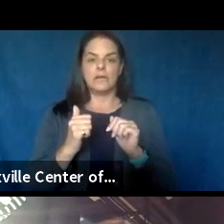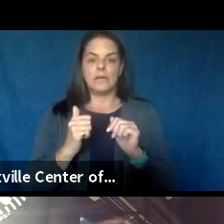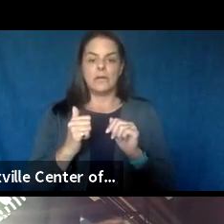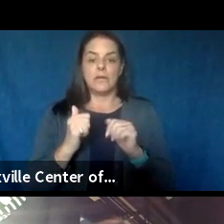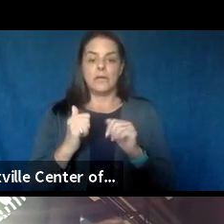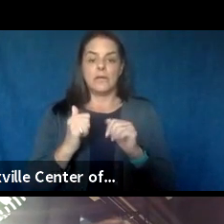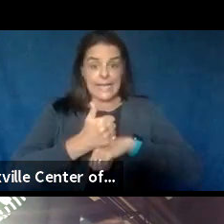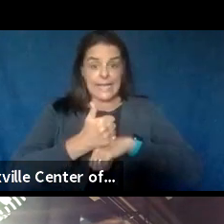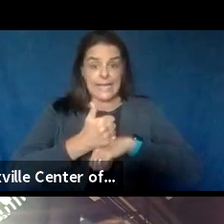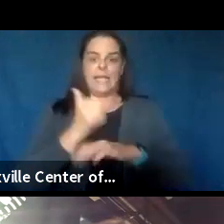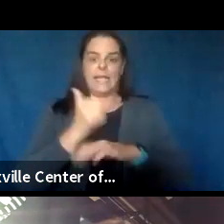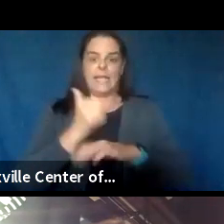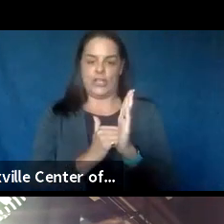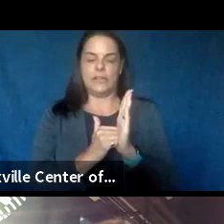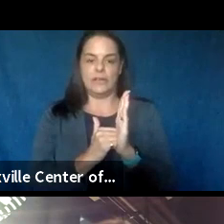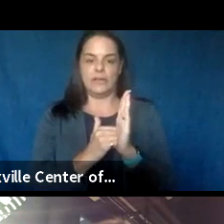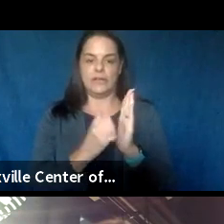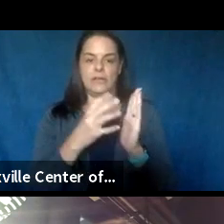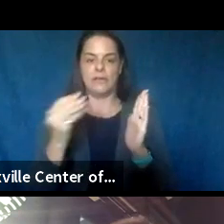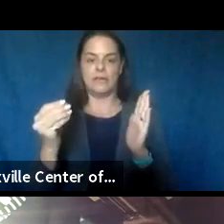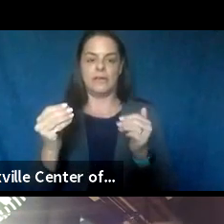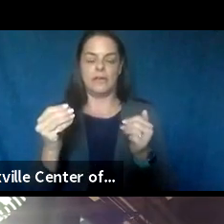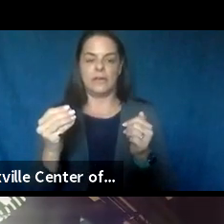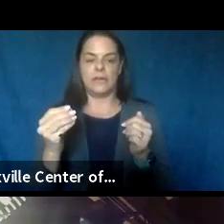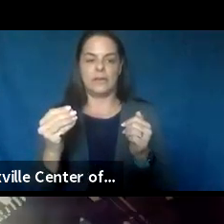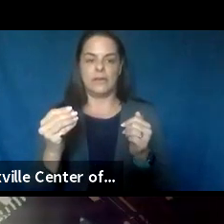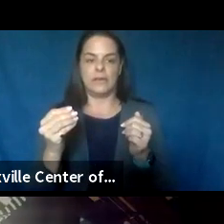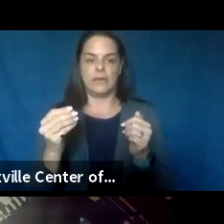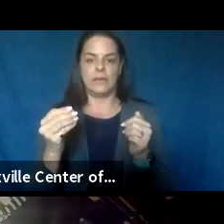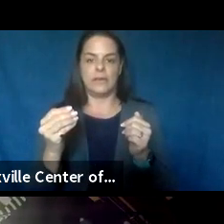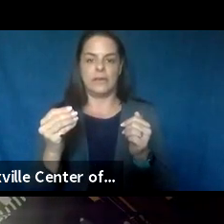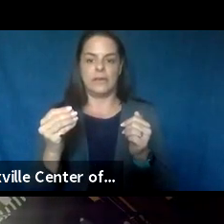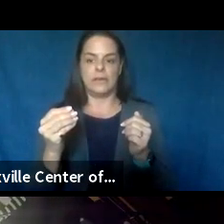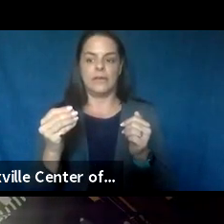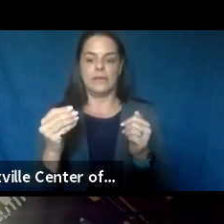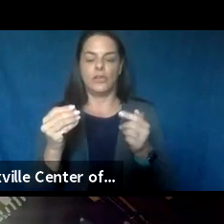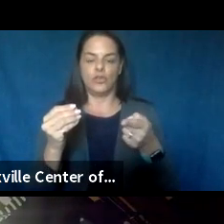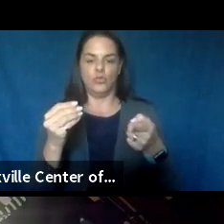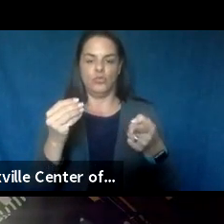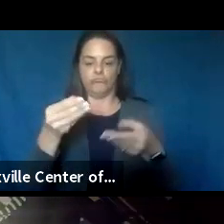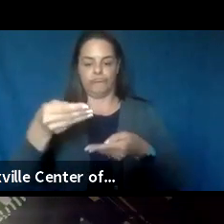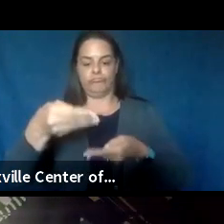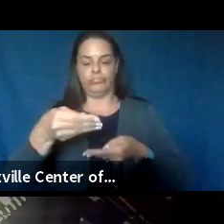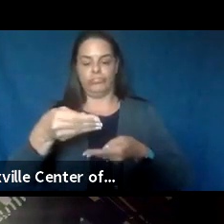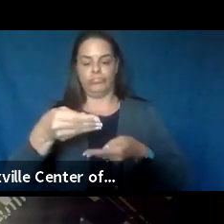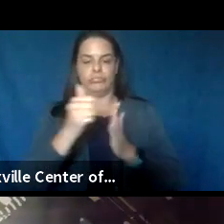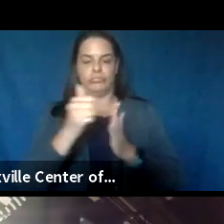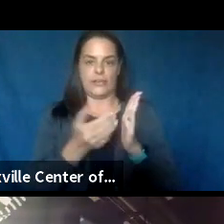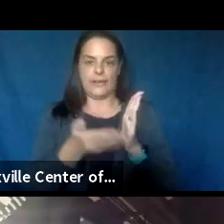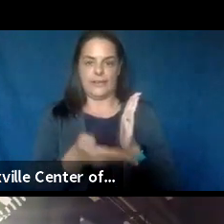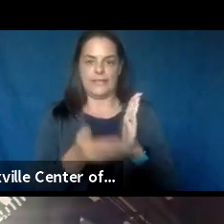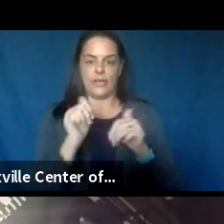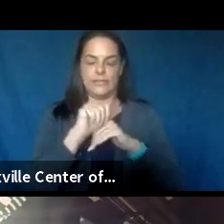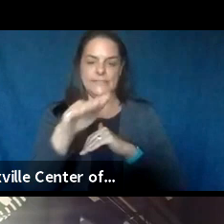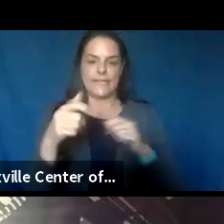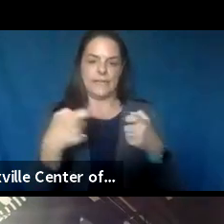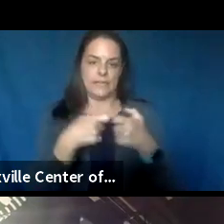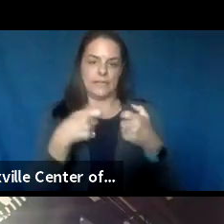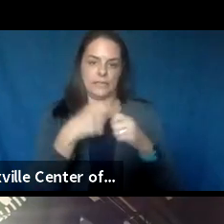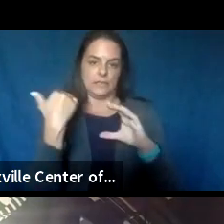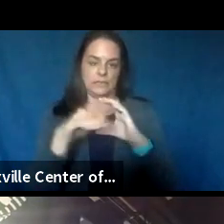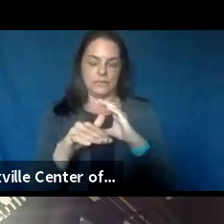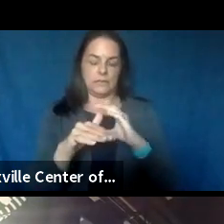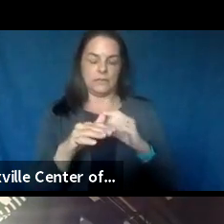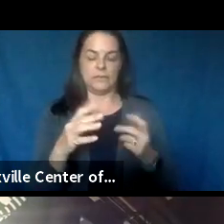the agenda. And you have the agenda again before you. It was sent electronically.